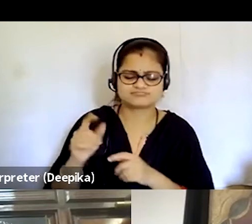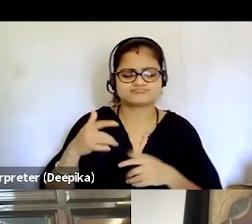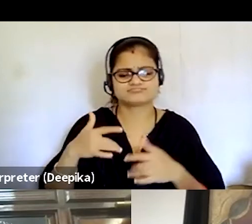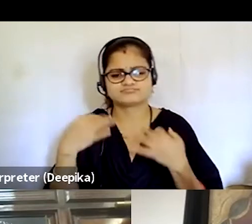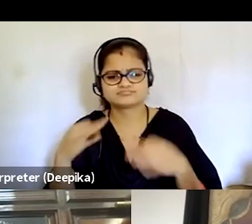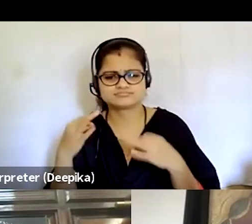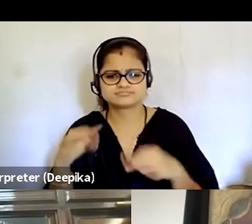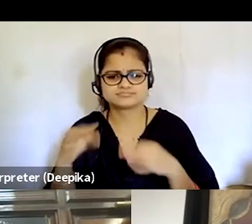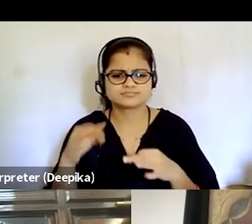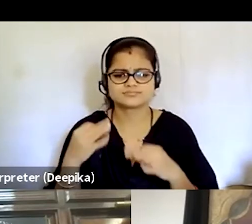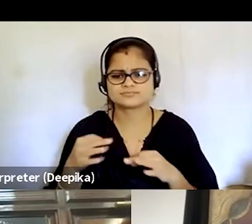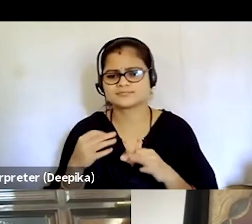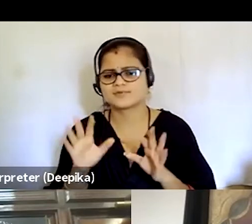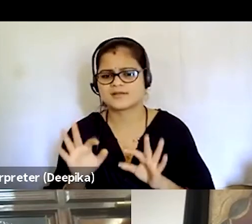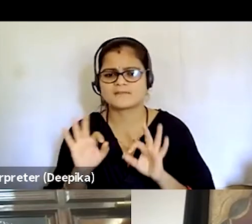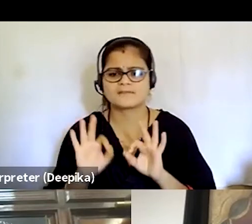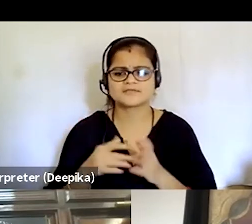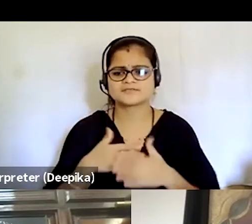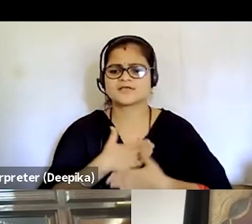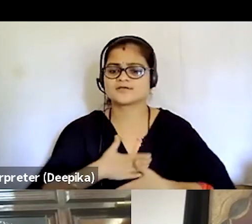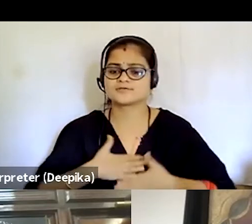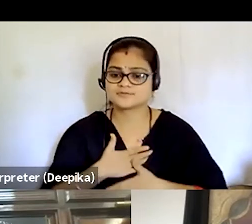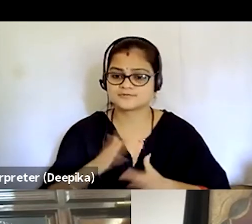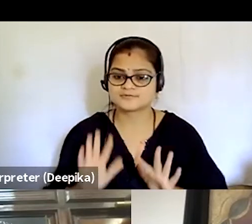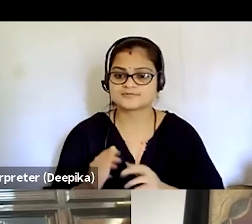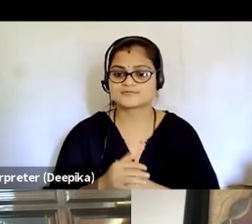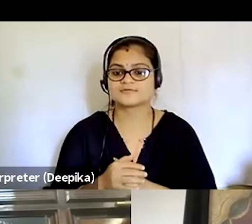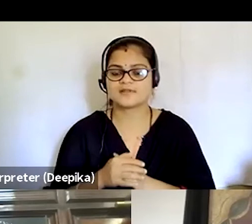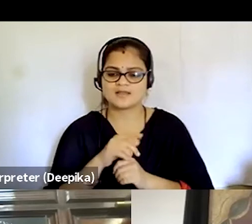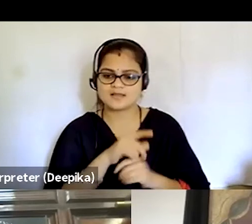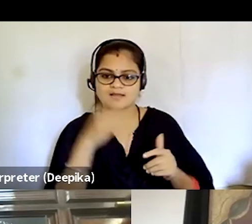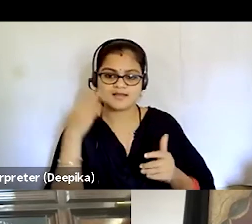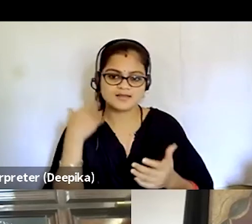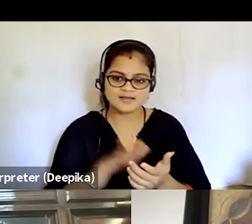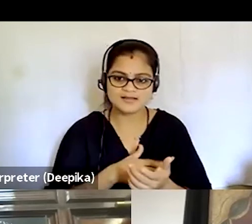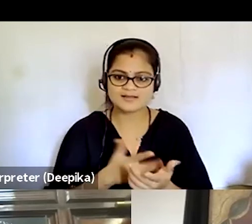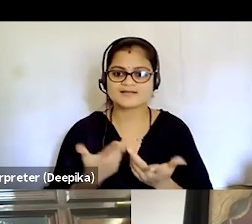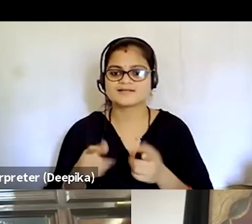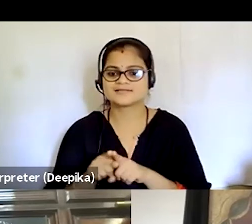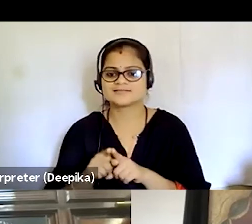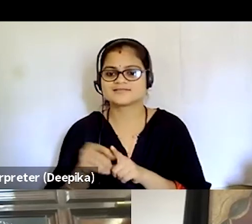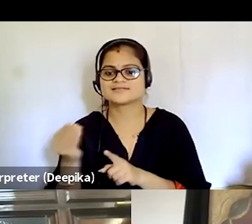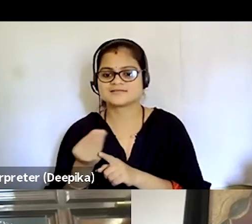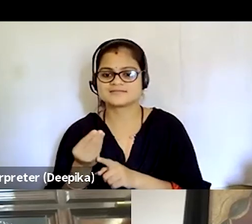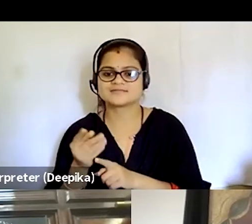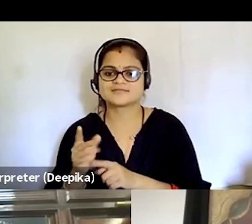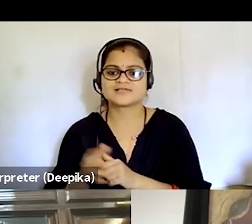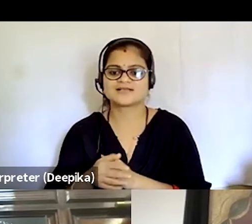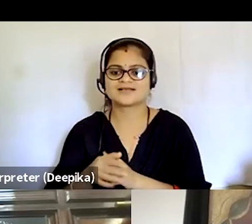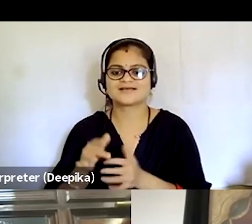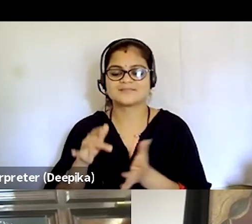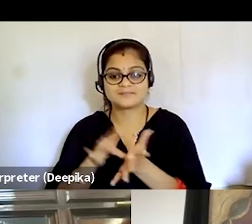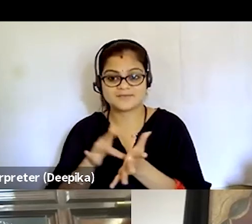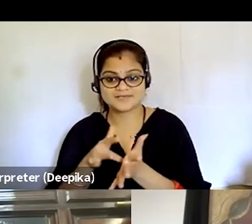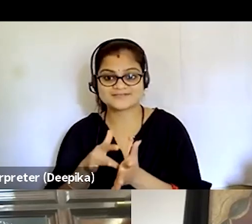to get back into their seats because the music is so good kind of gigs, which is something I think even Carlton is very familiar with. His space was also